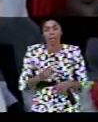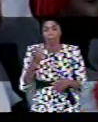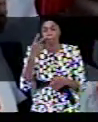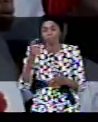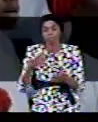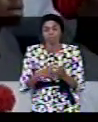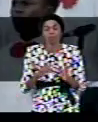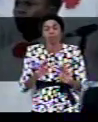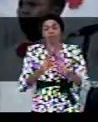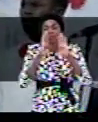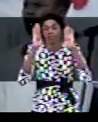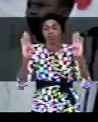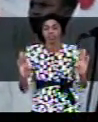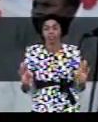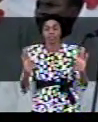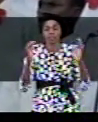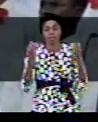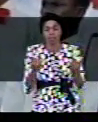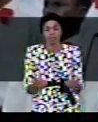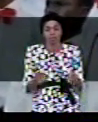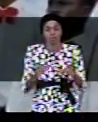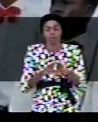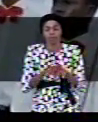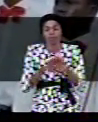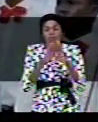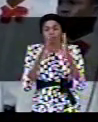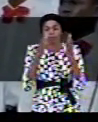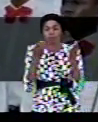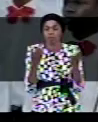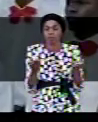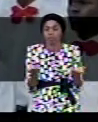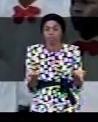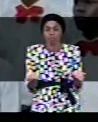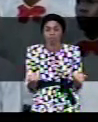this Father of all.